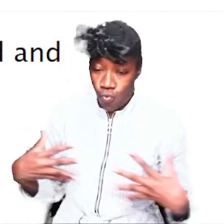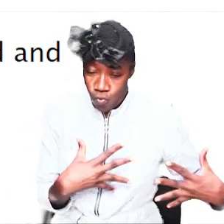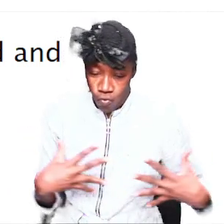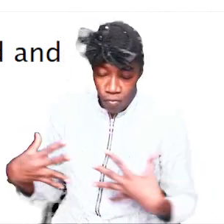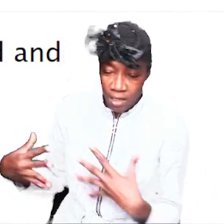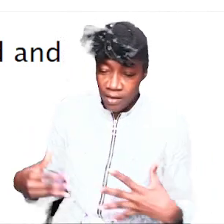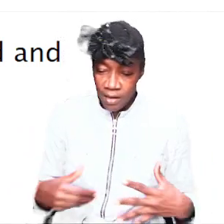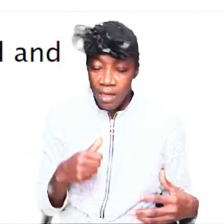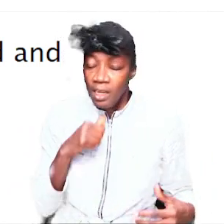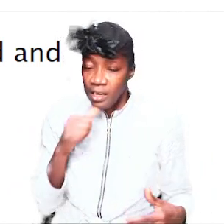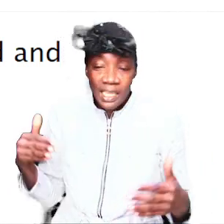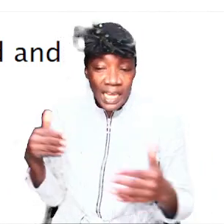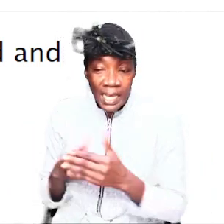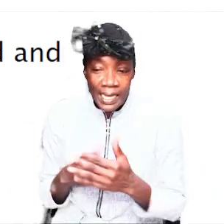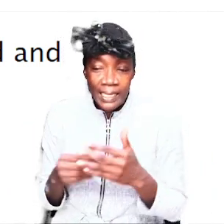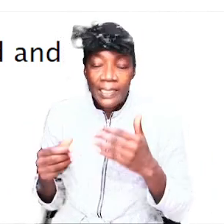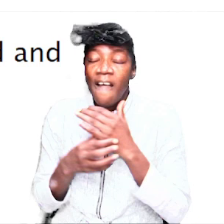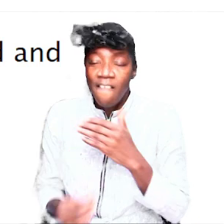blood, but against